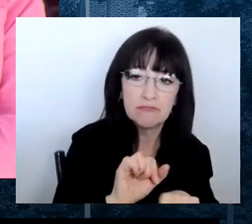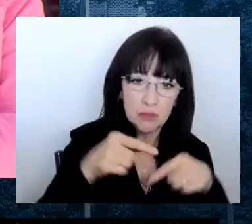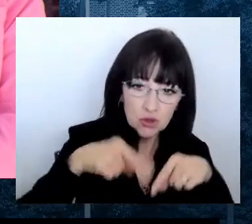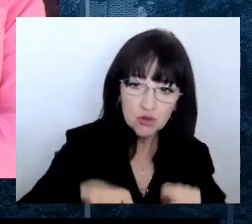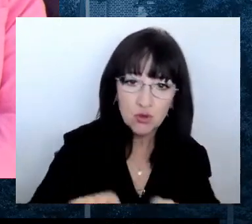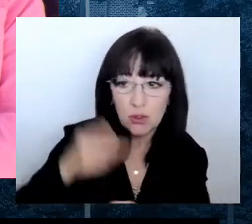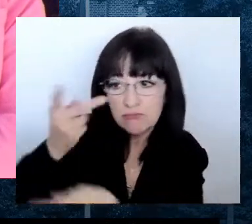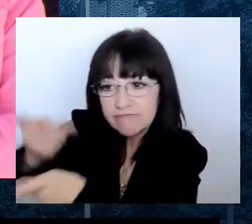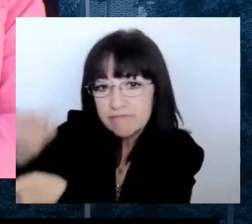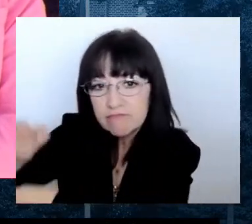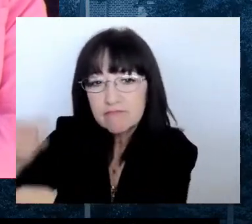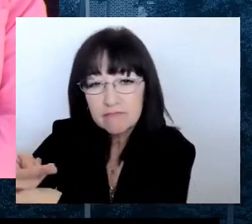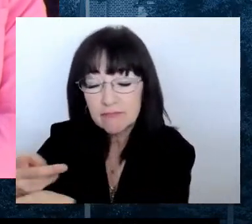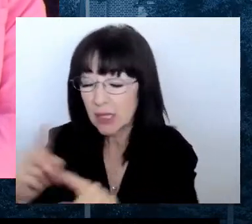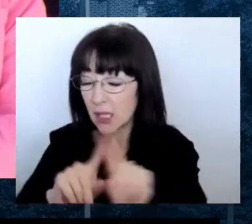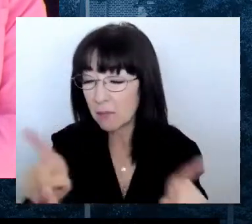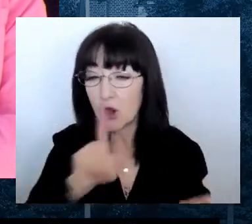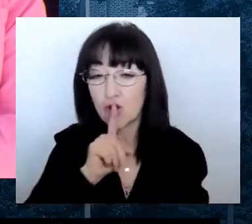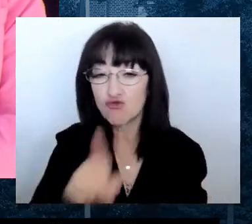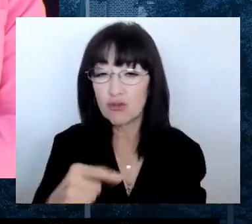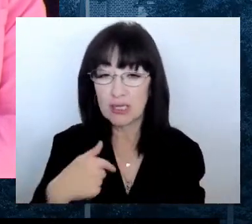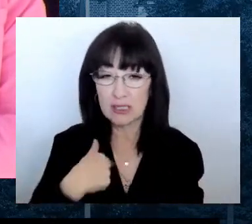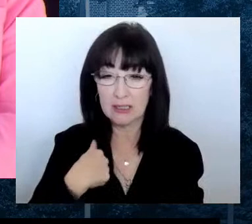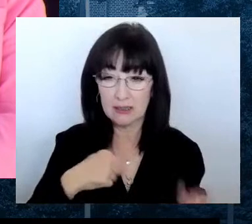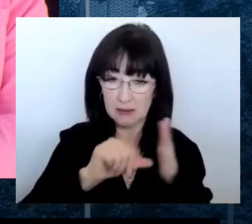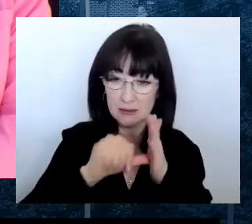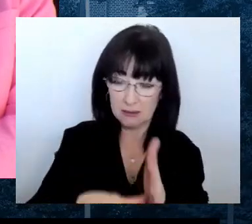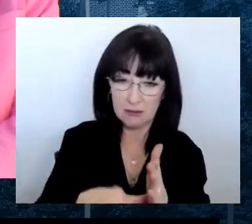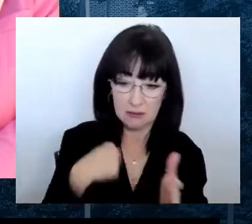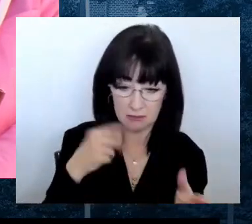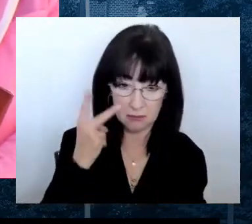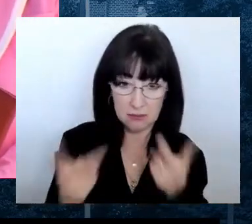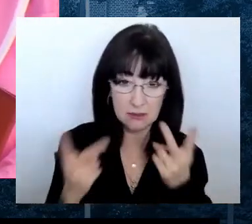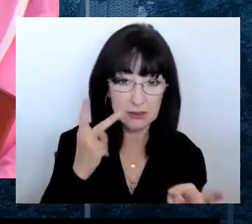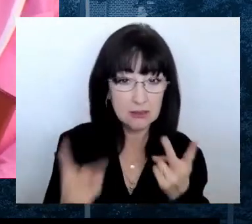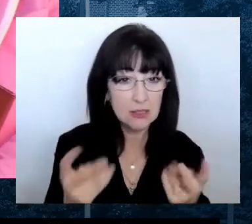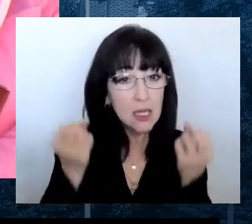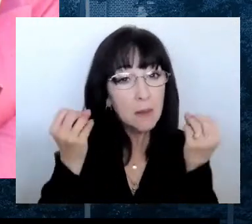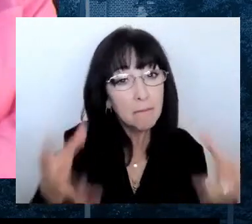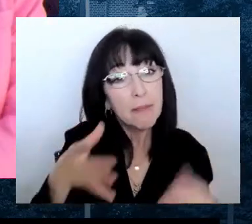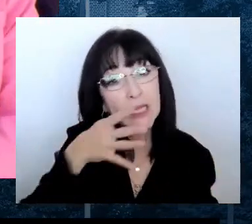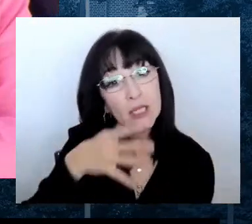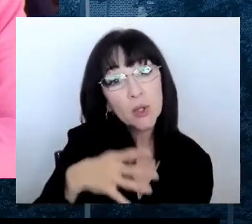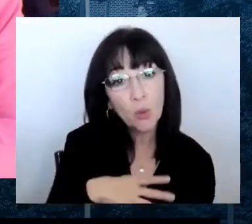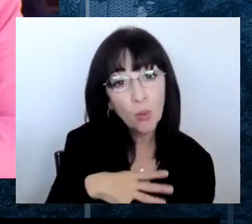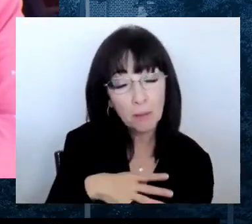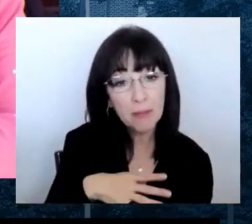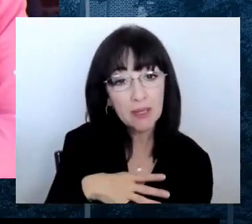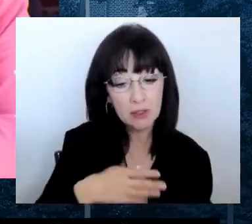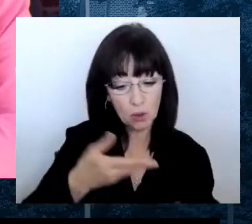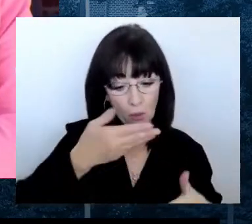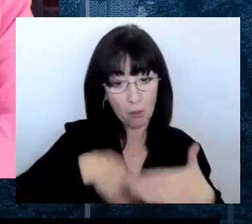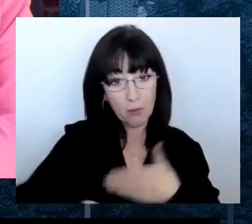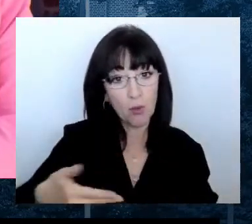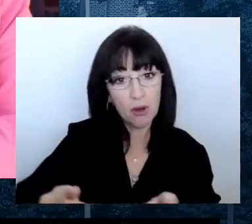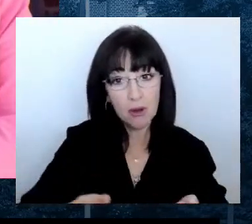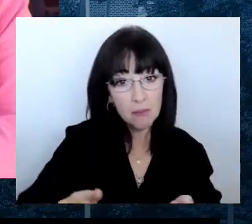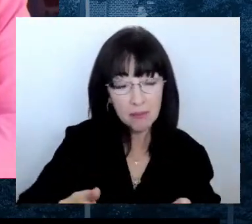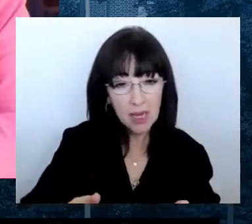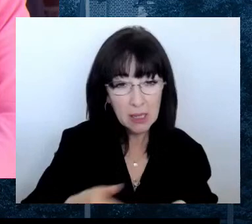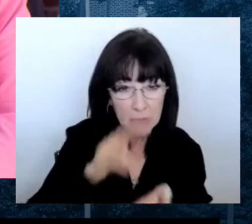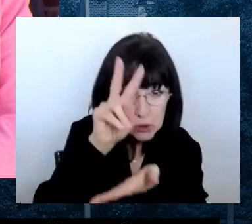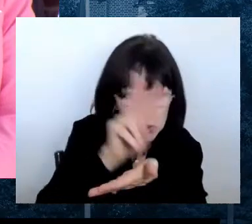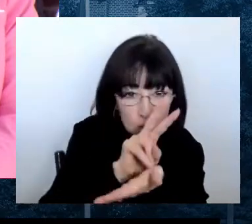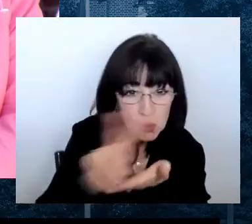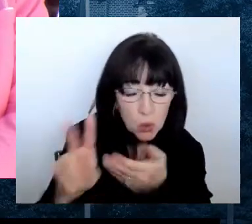mothers returned to work within 2 weeks of giving birth because they can't afford to go any longer